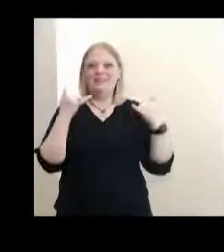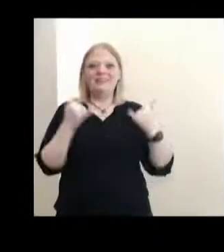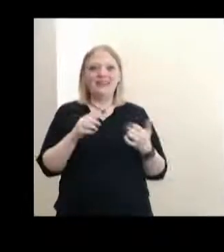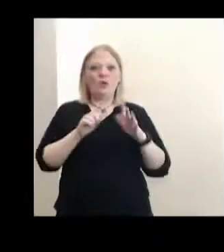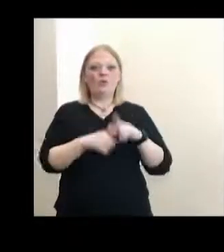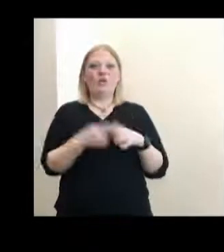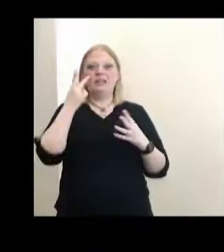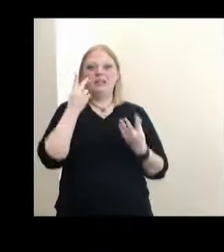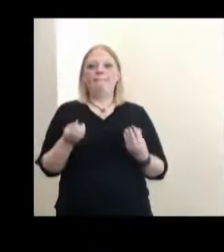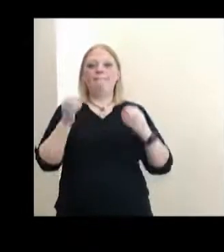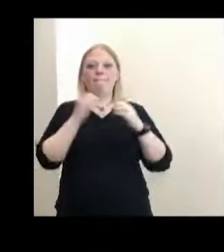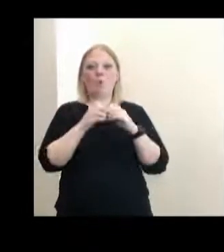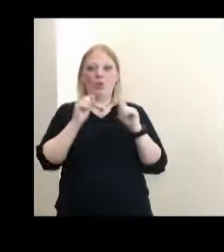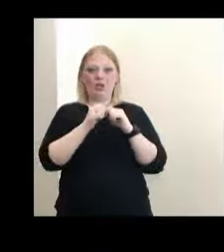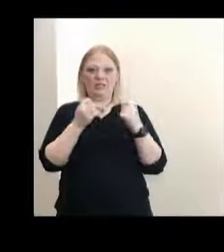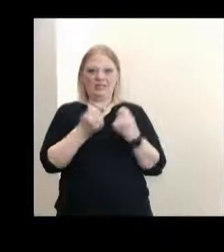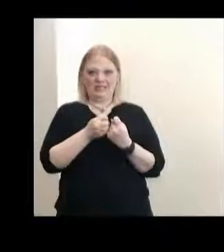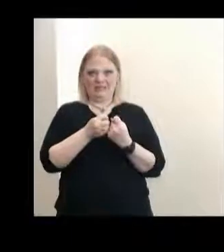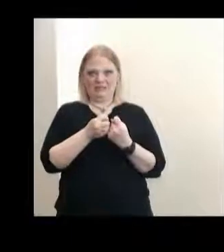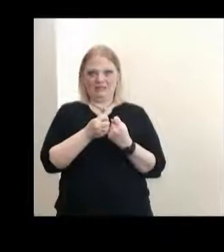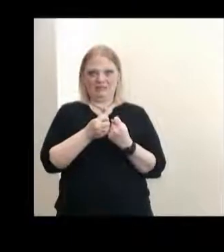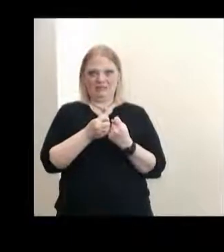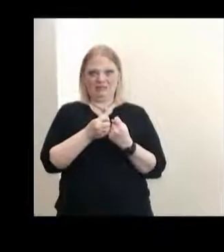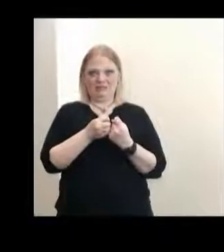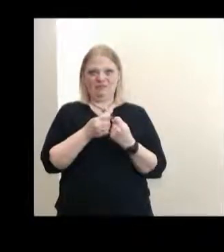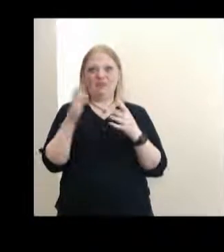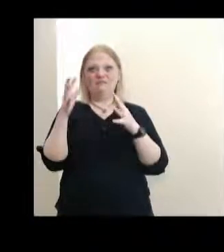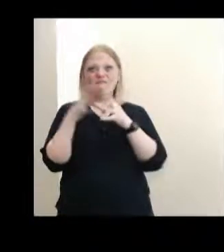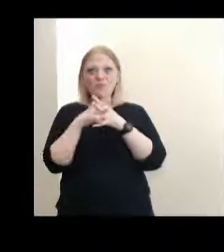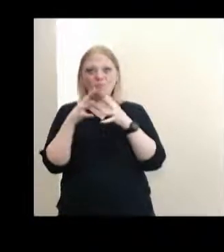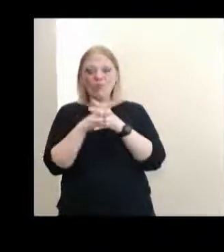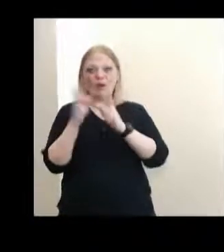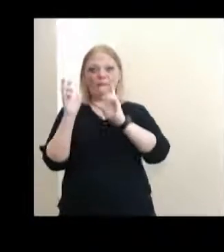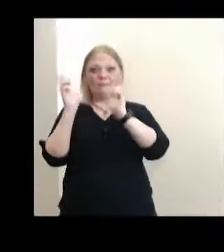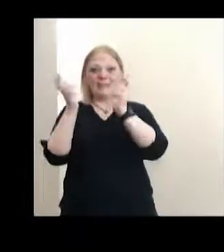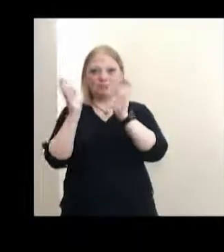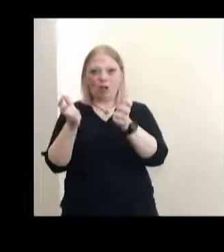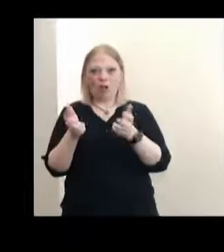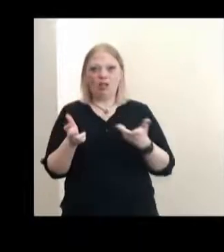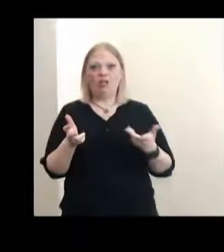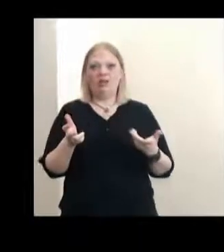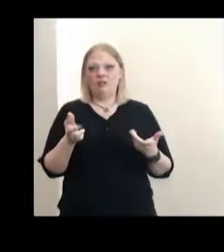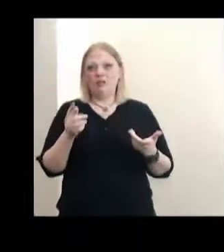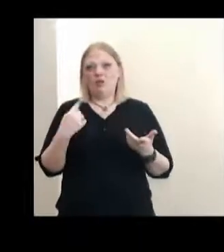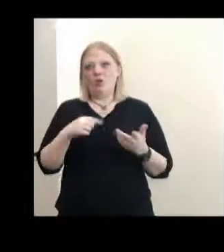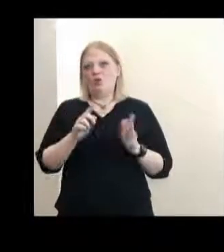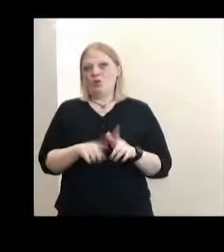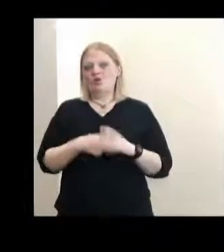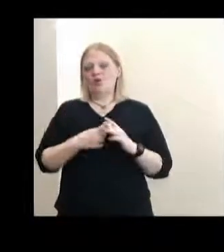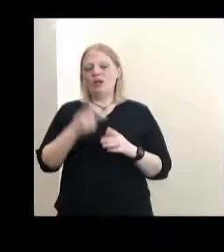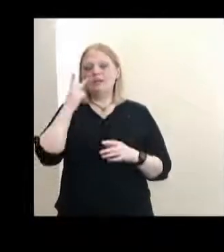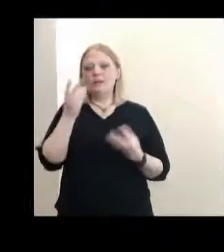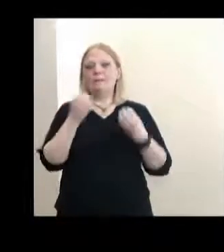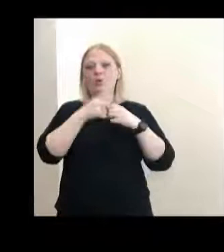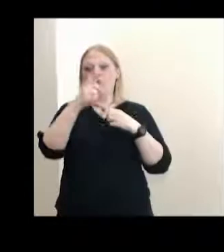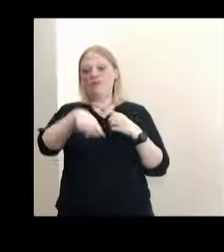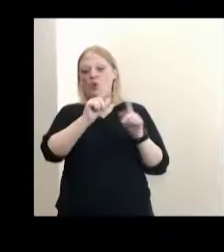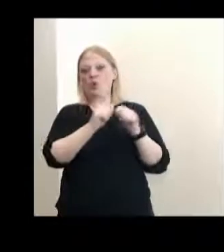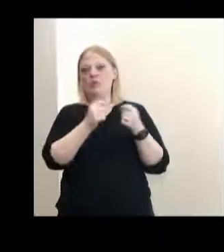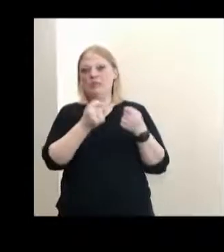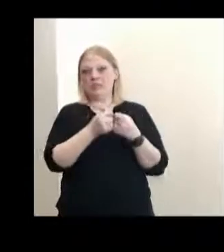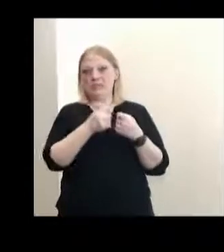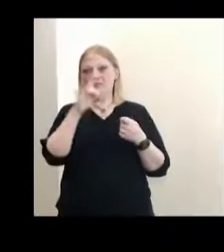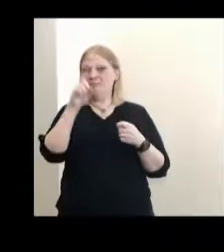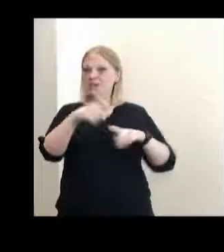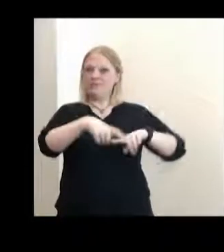more teams that are affected that are football or basketball. So we're starting to see more of those teams that are having to be